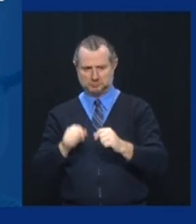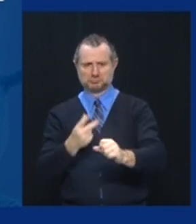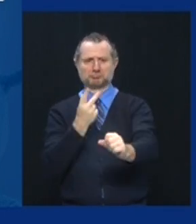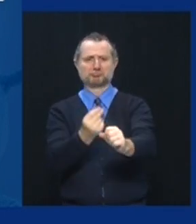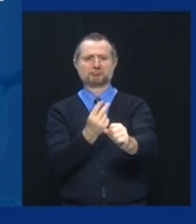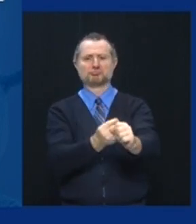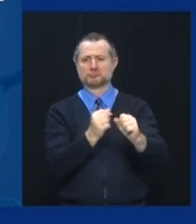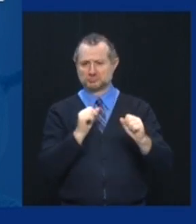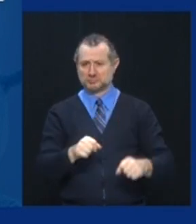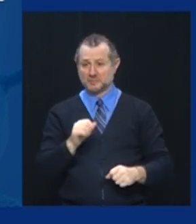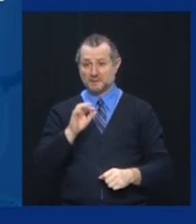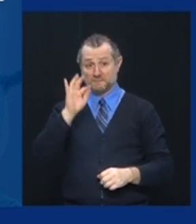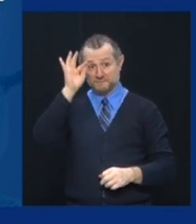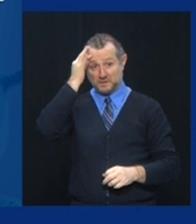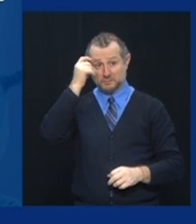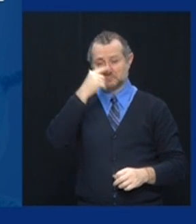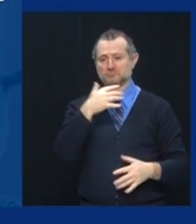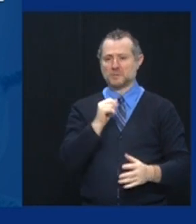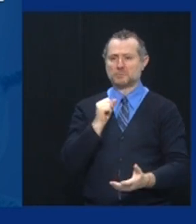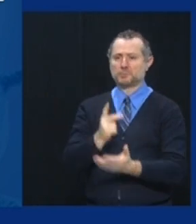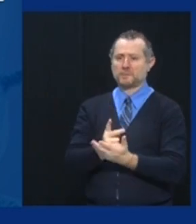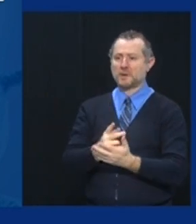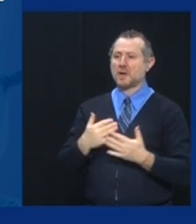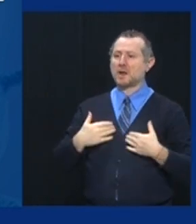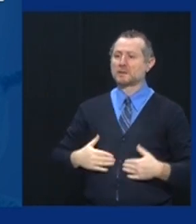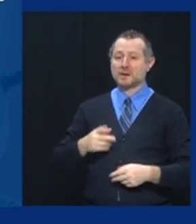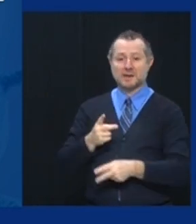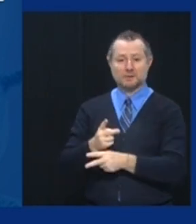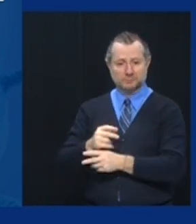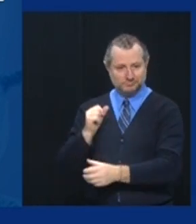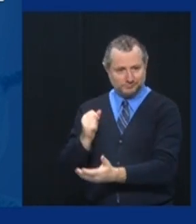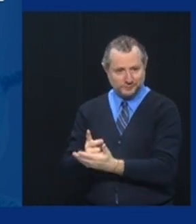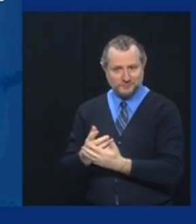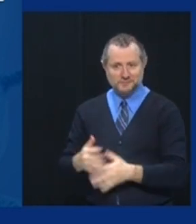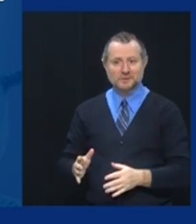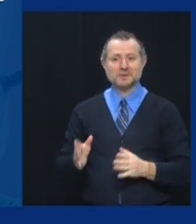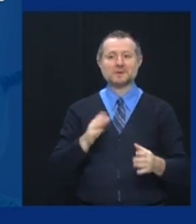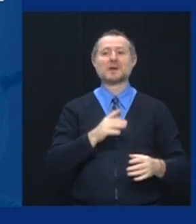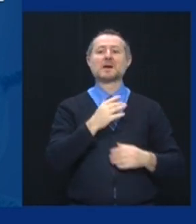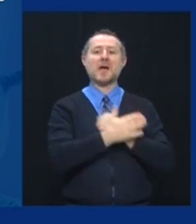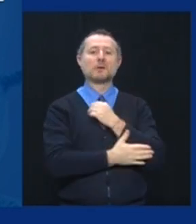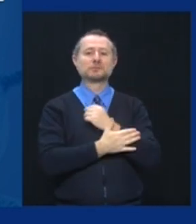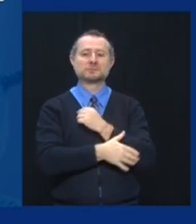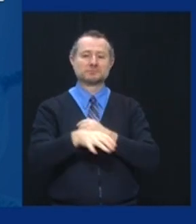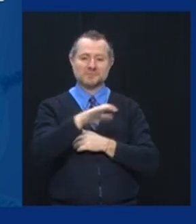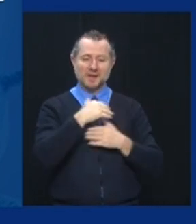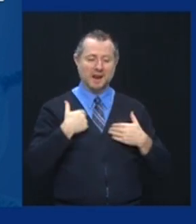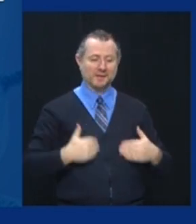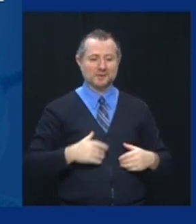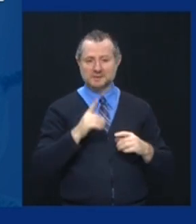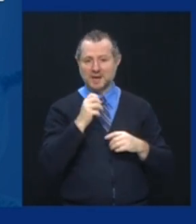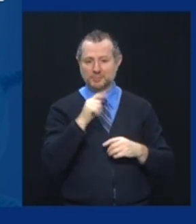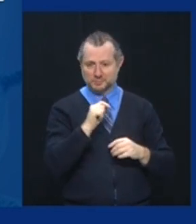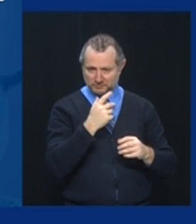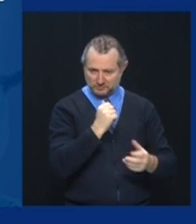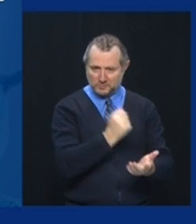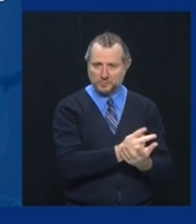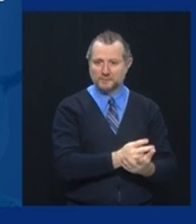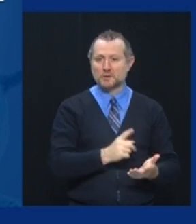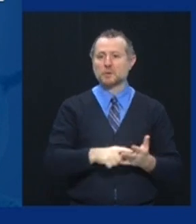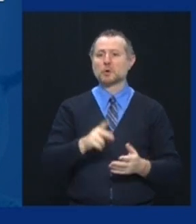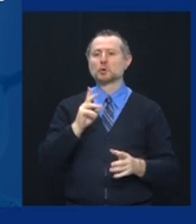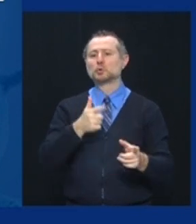centers, county health departments, urgent care clinics, your private doctor